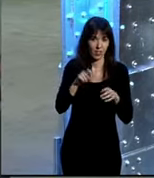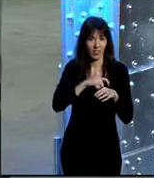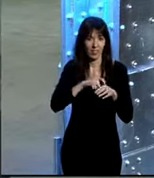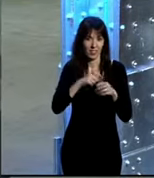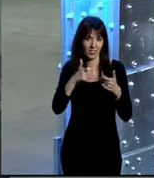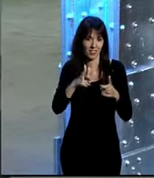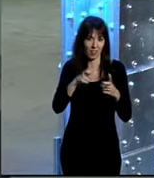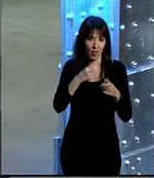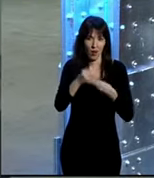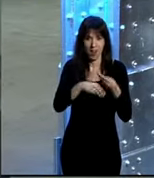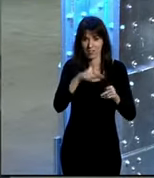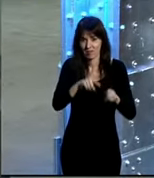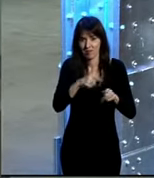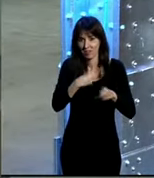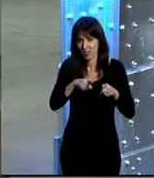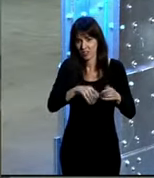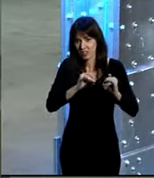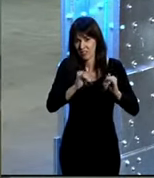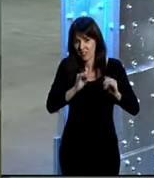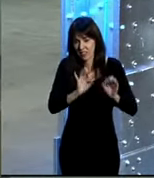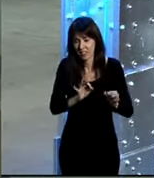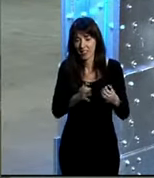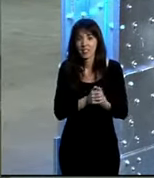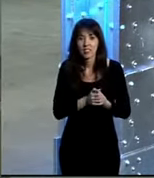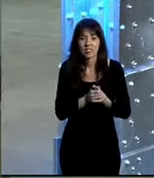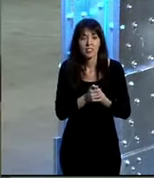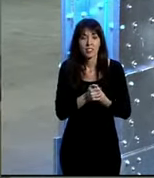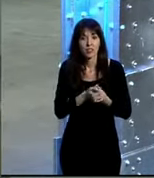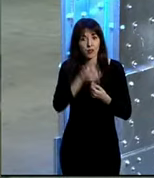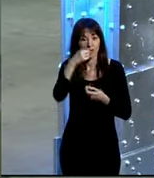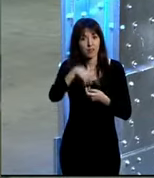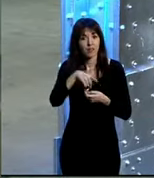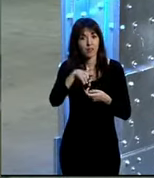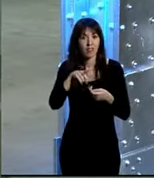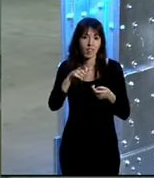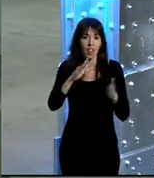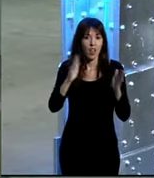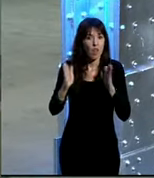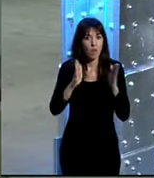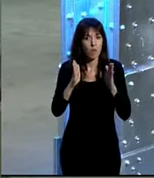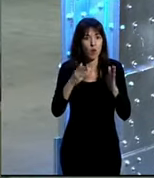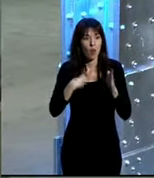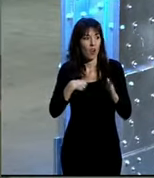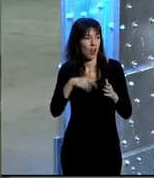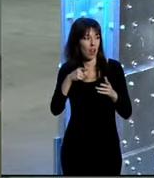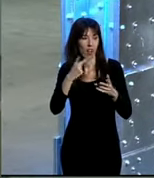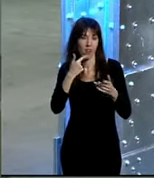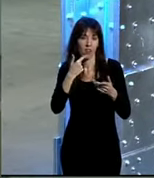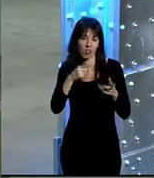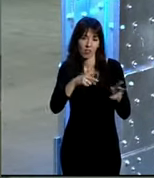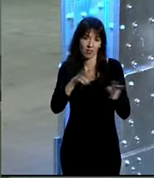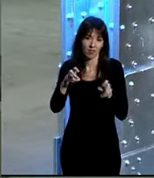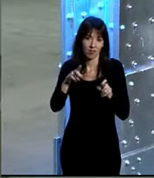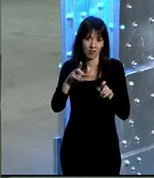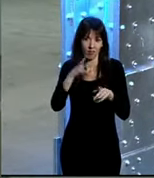very funny song, very funny music, because they make everything really funny over there, actually. And in